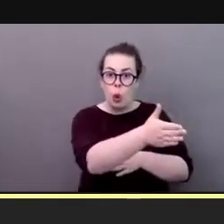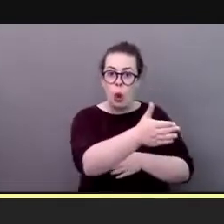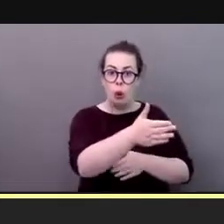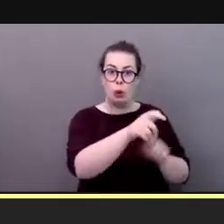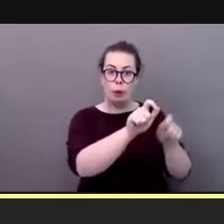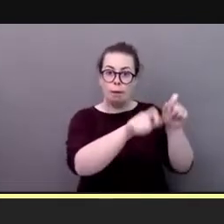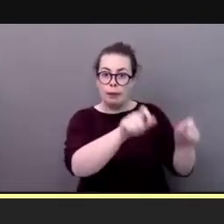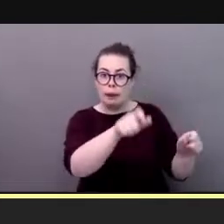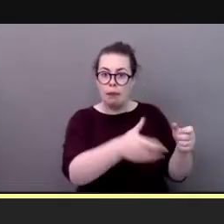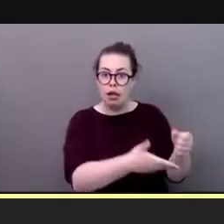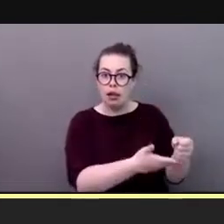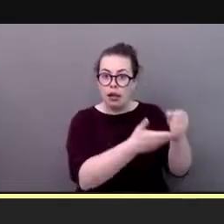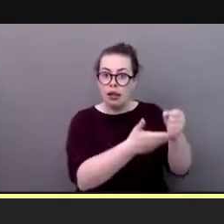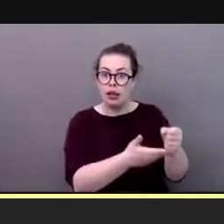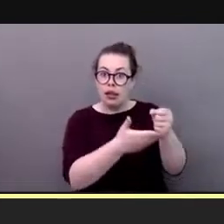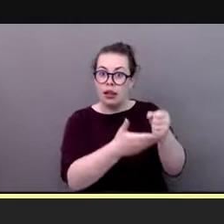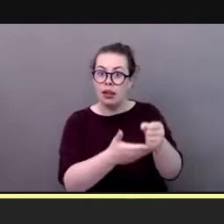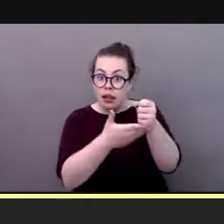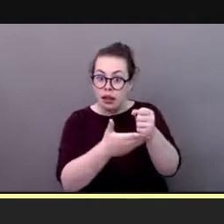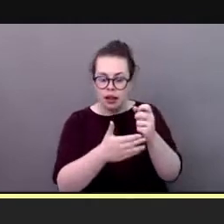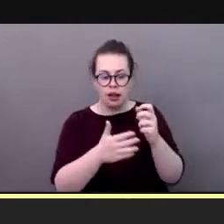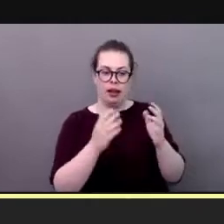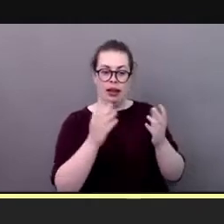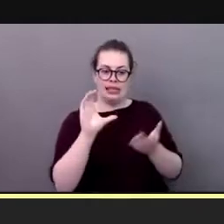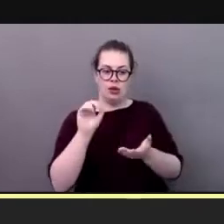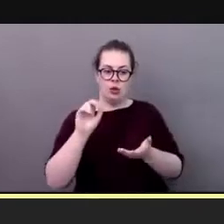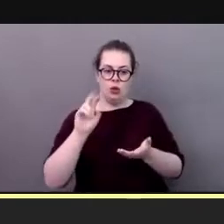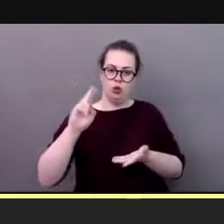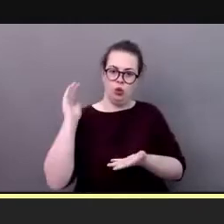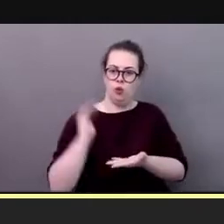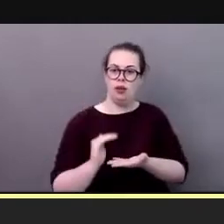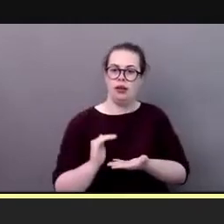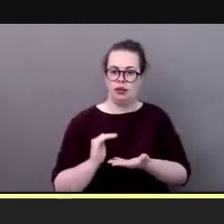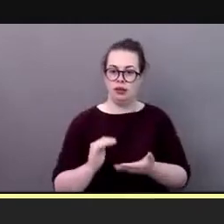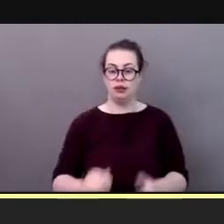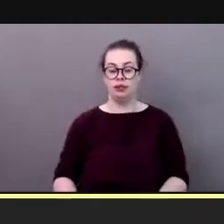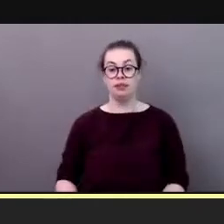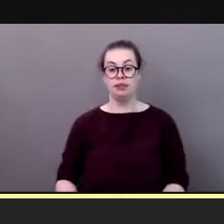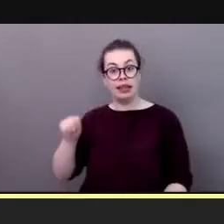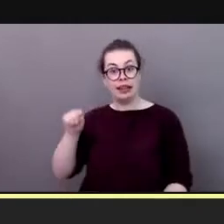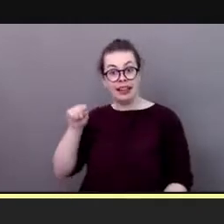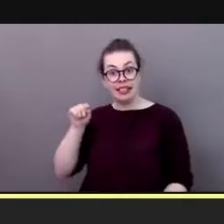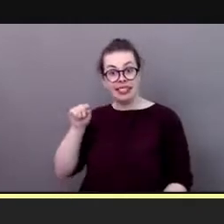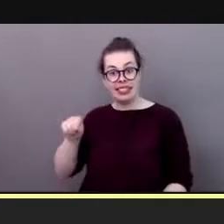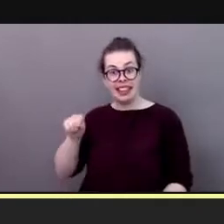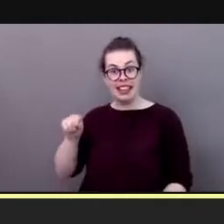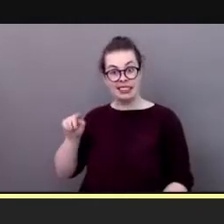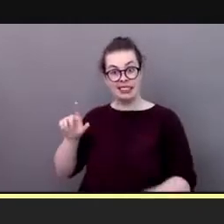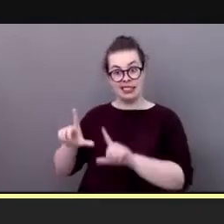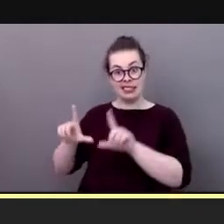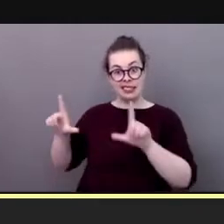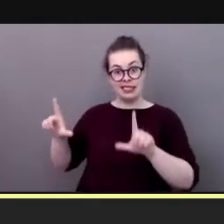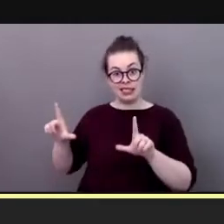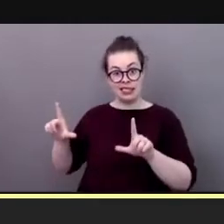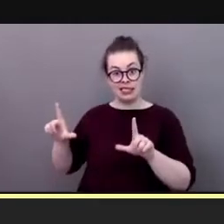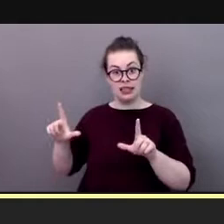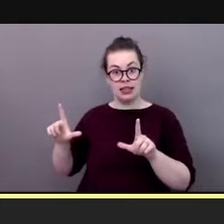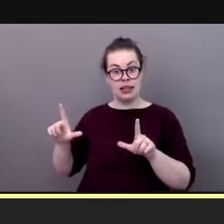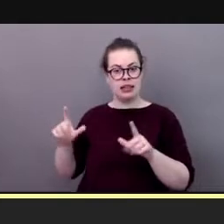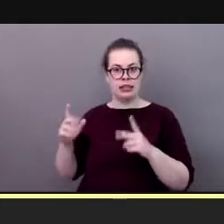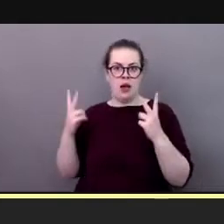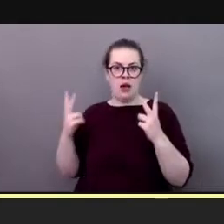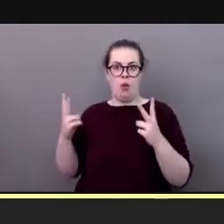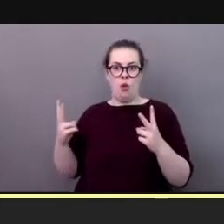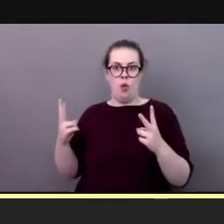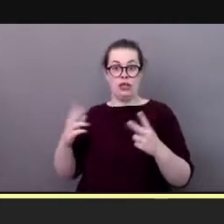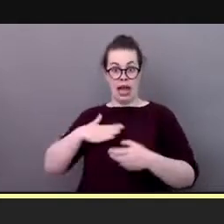point is linked, but we see it as a separate work stream in our work, because